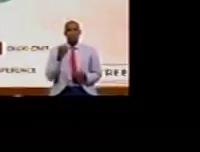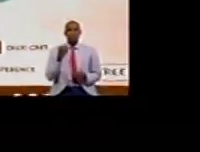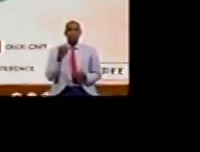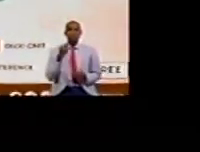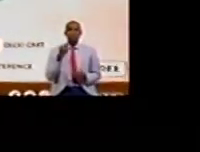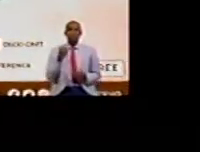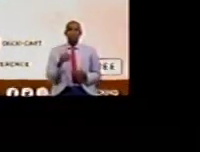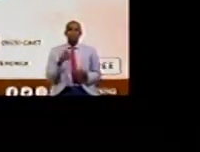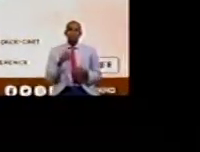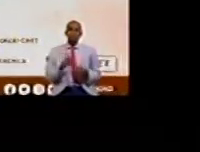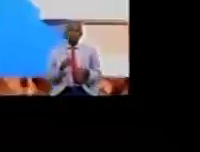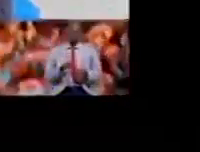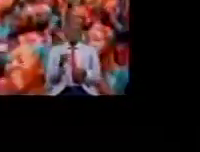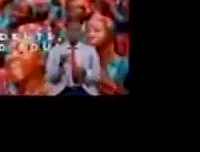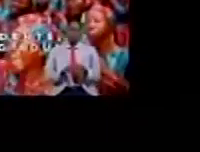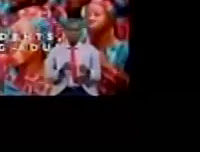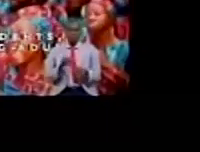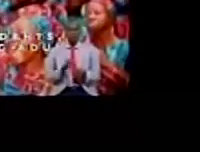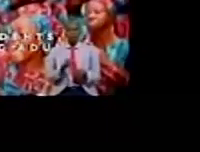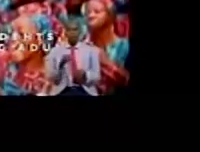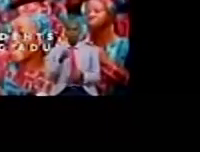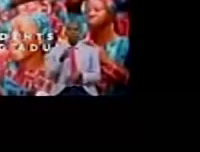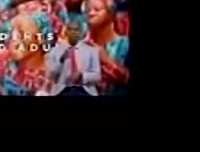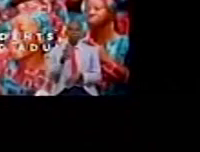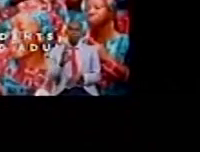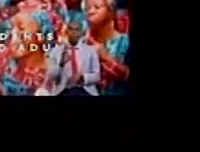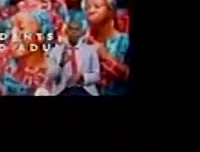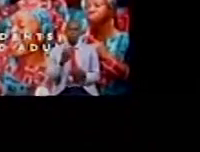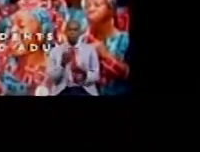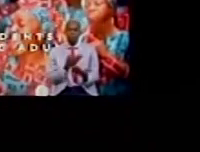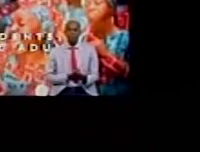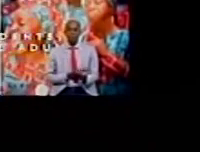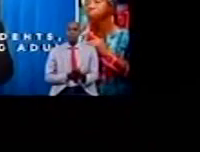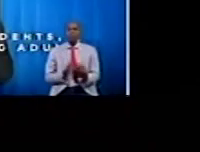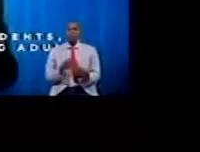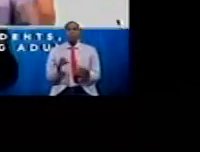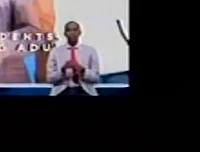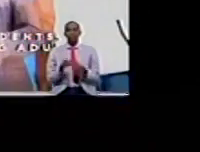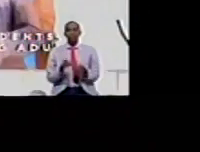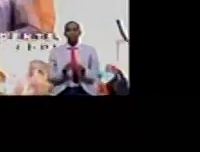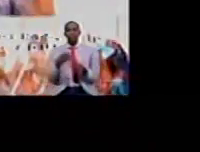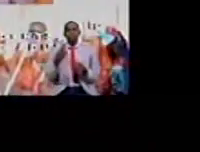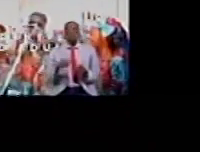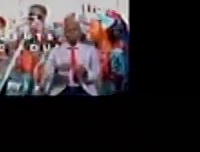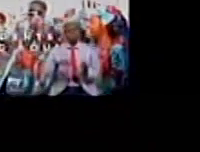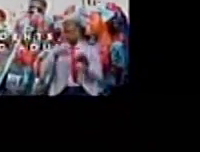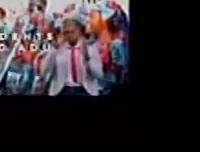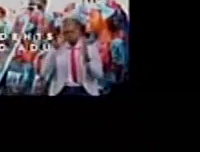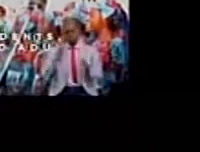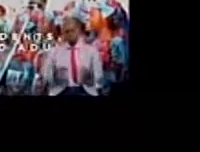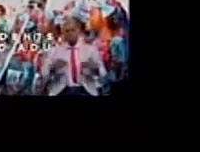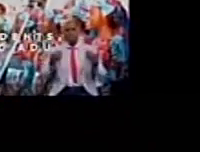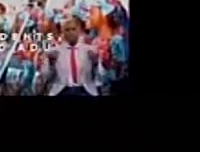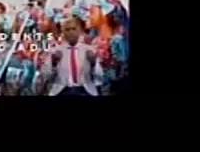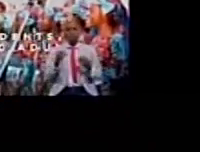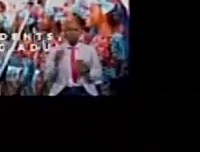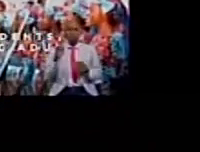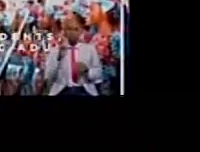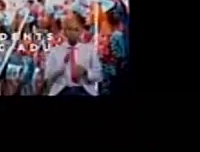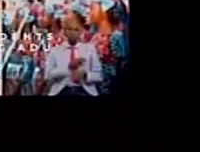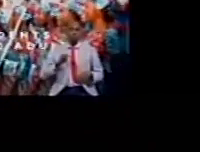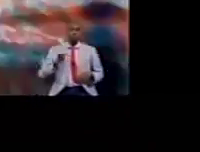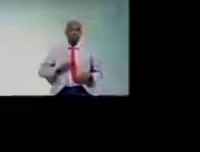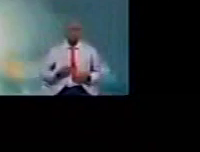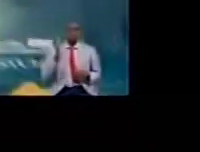0600 RGMT. Teenagers, campus students, core members, and young adults will be treated to an